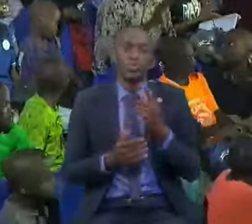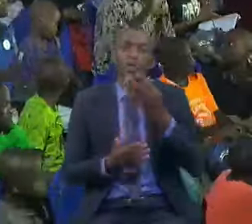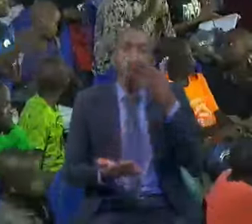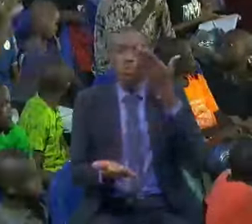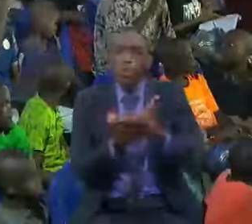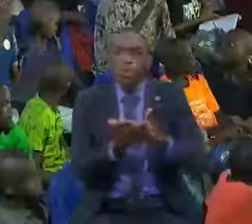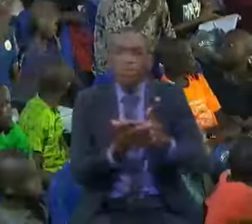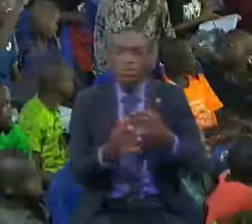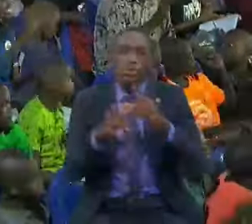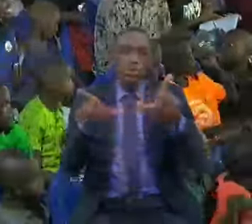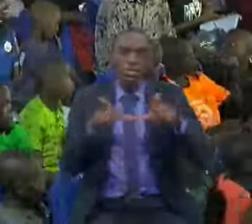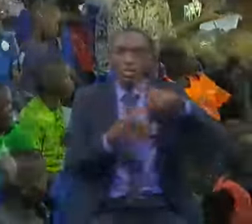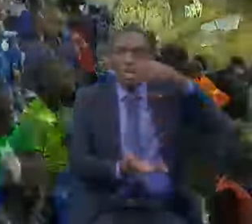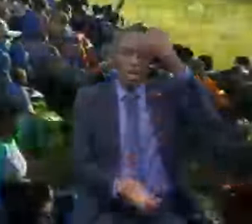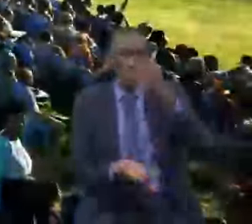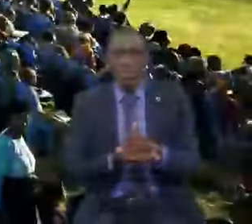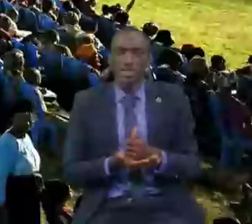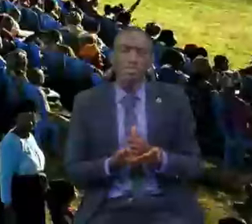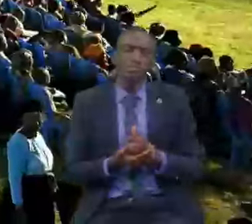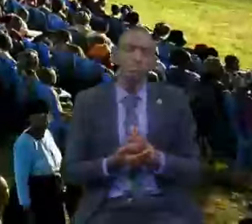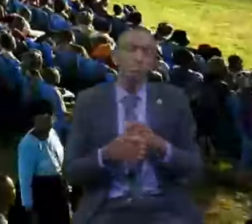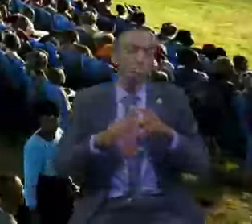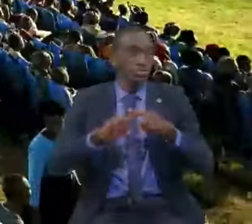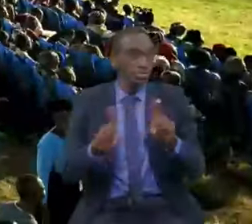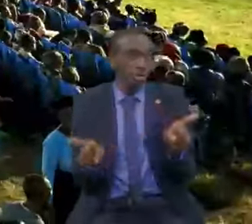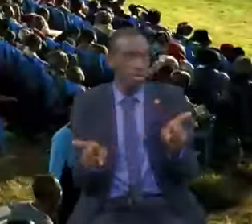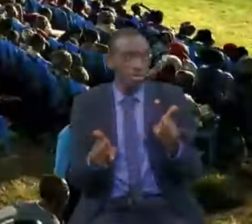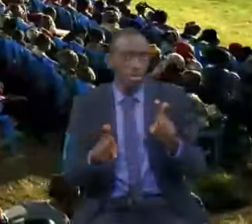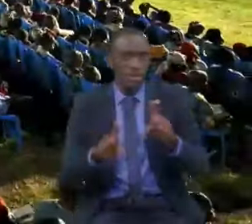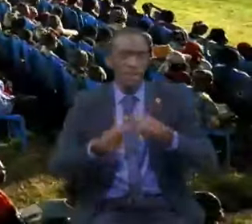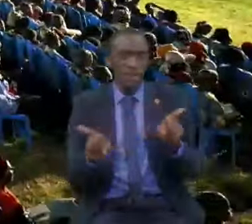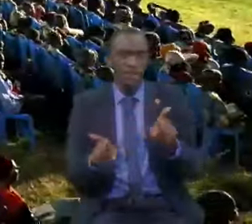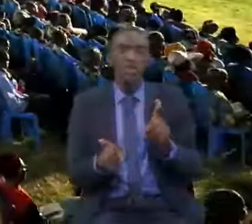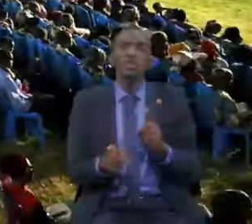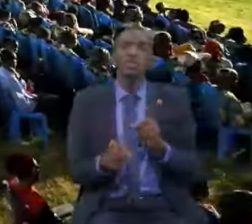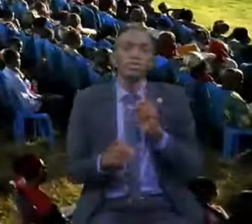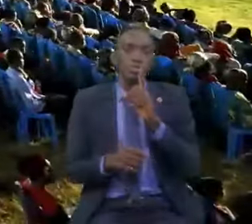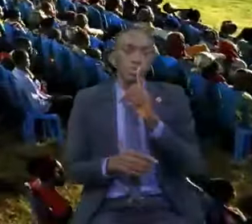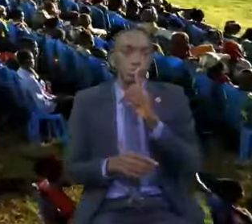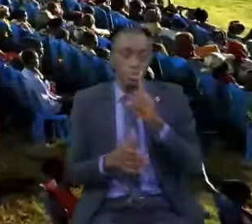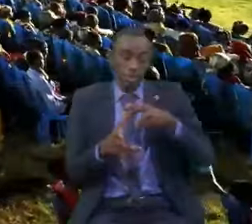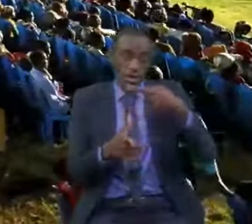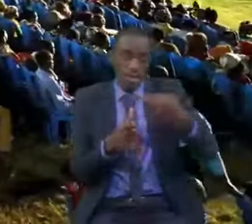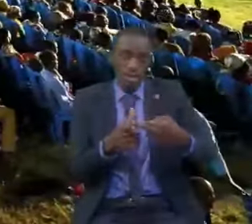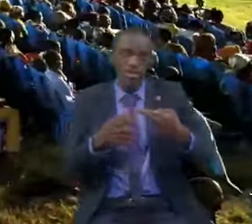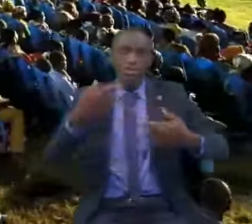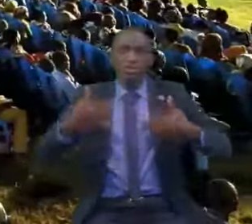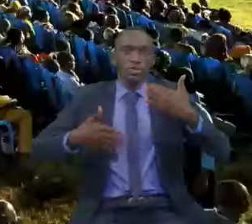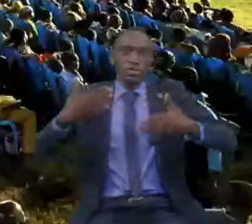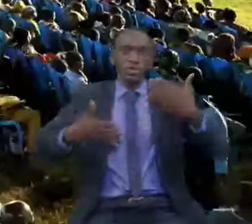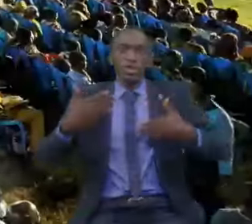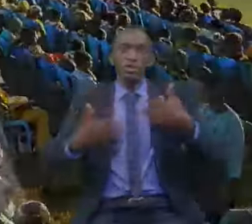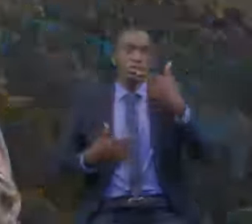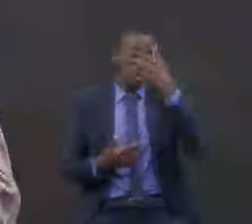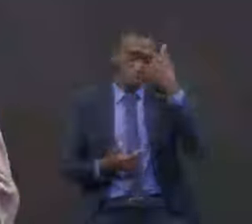amen but but rather Rejoice because your